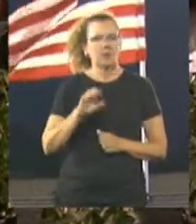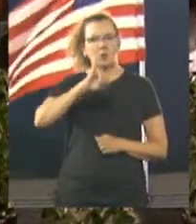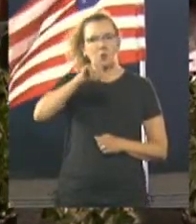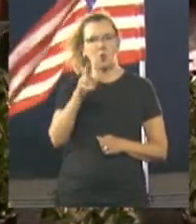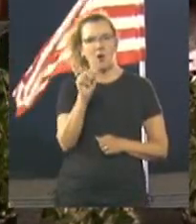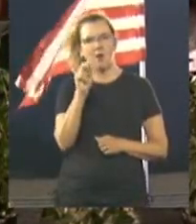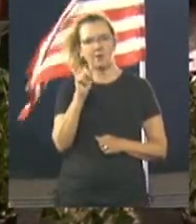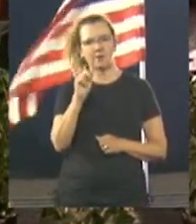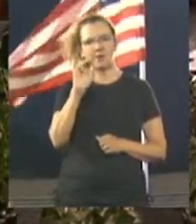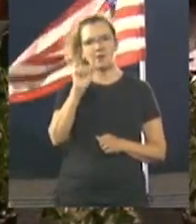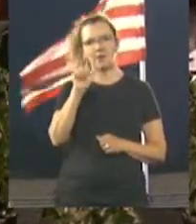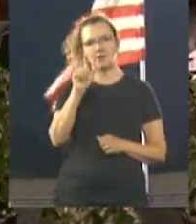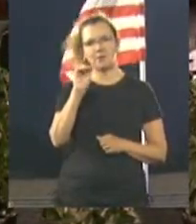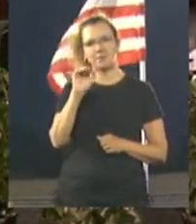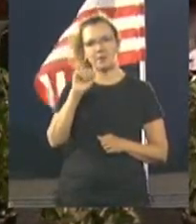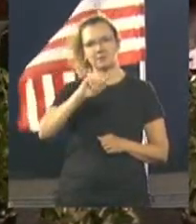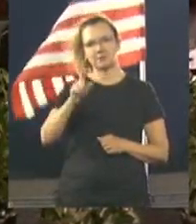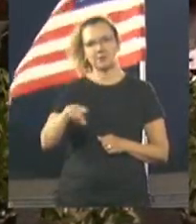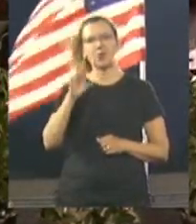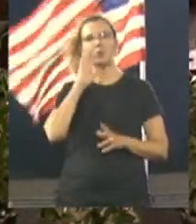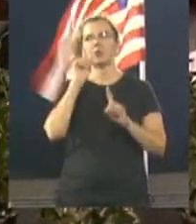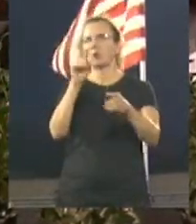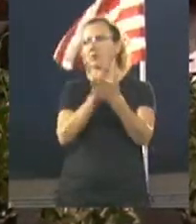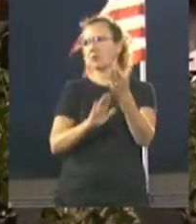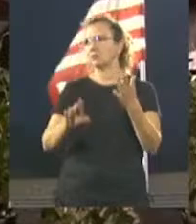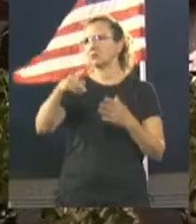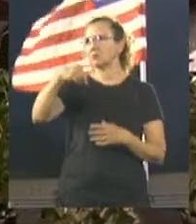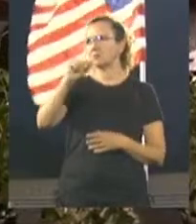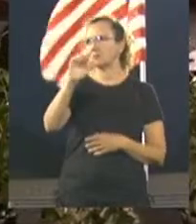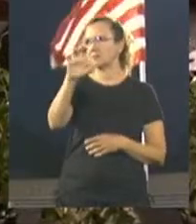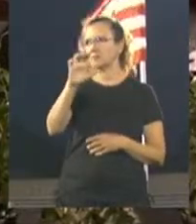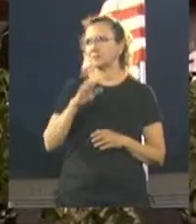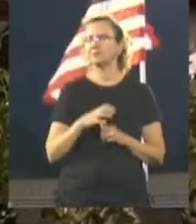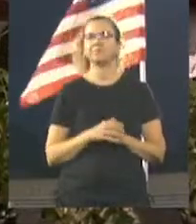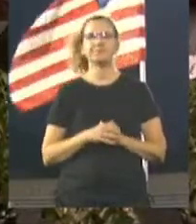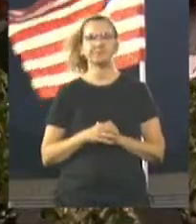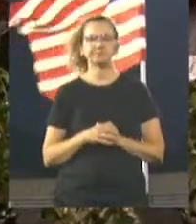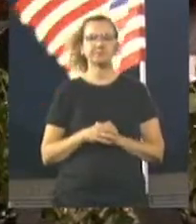Juan Almanza will be attending Palo Alto College.